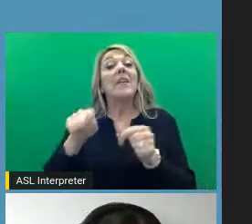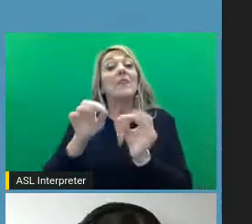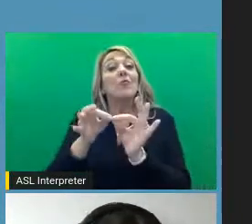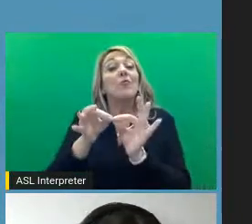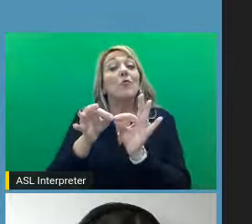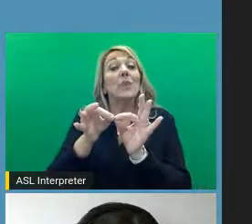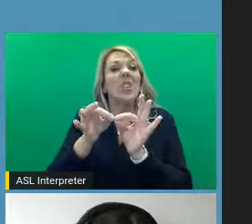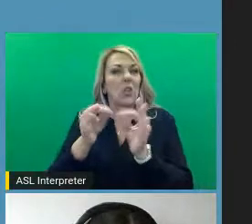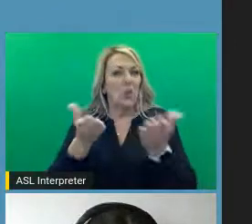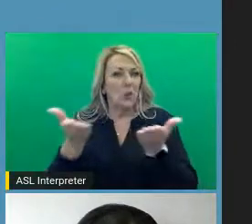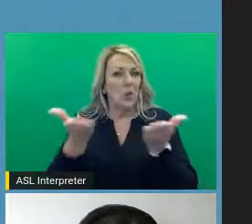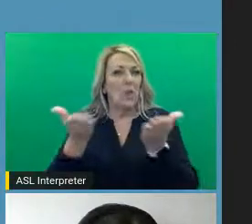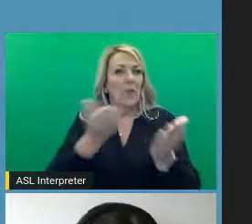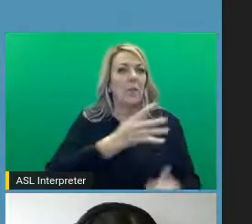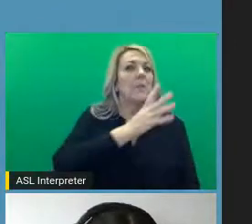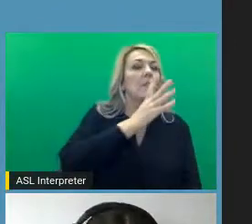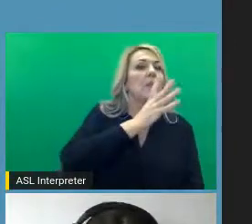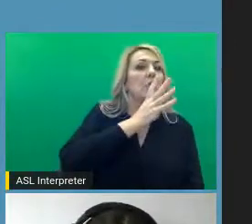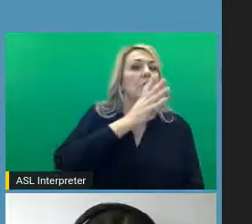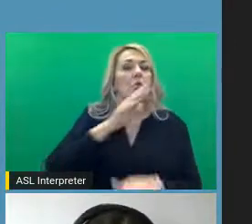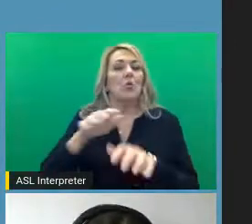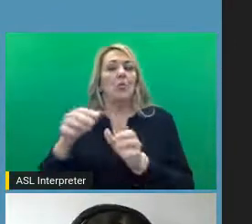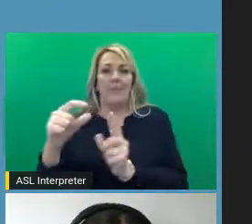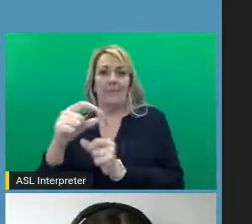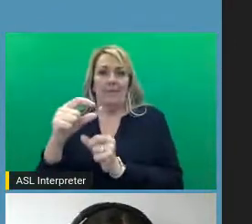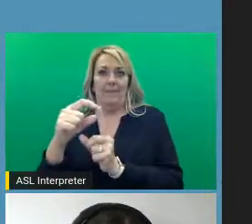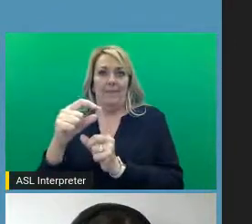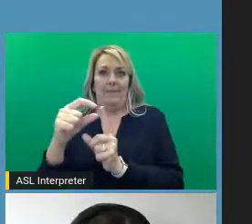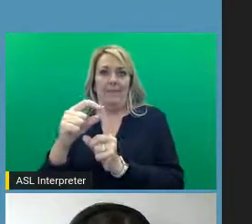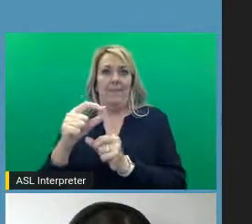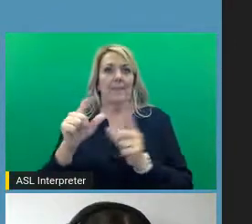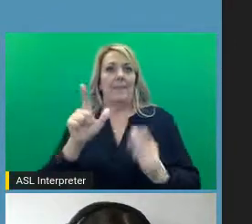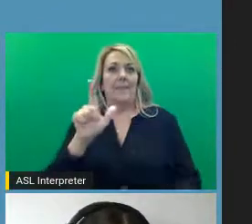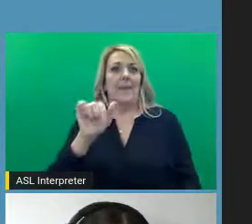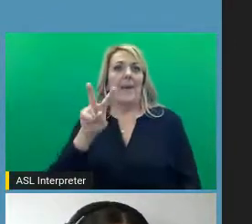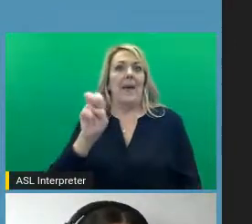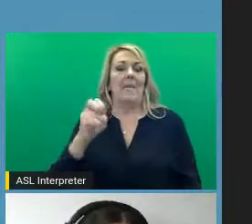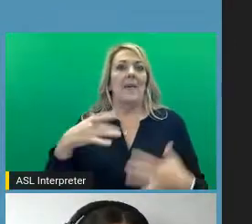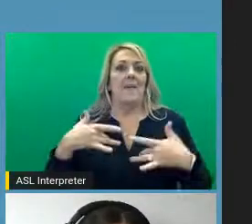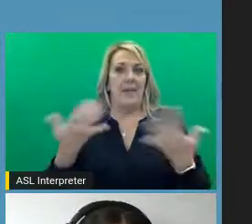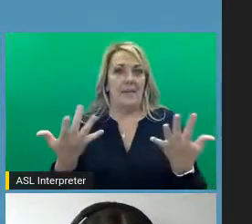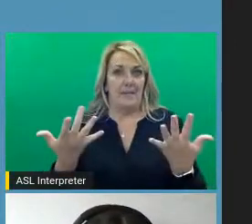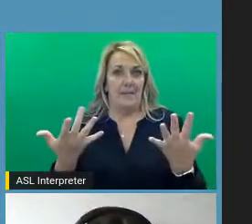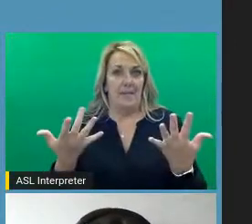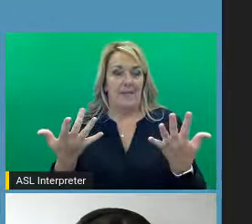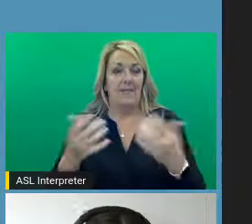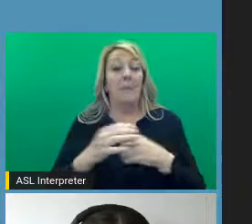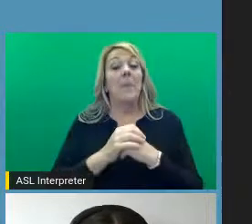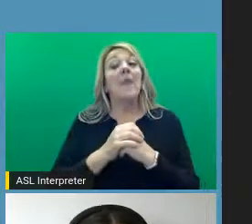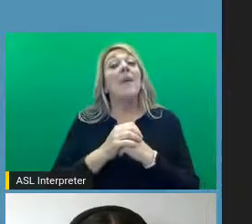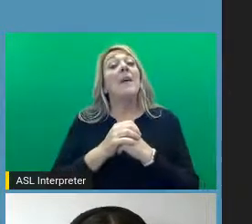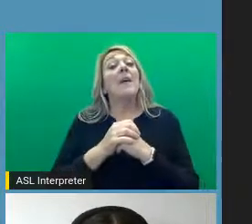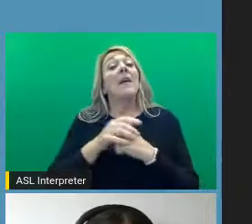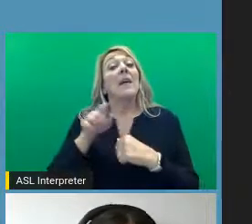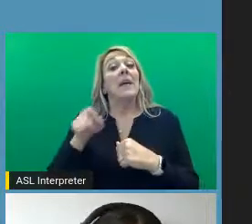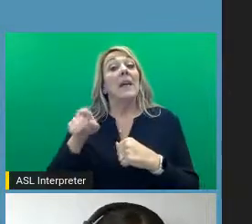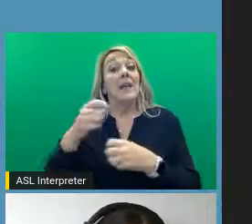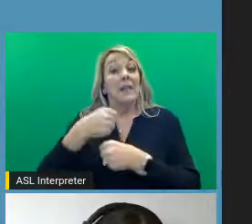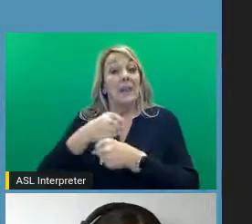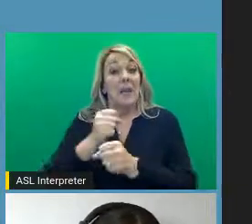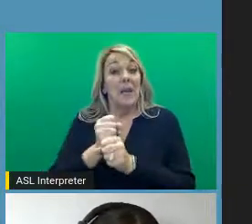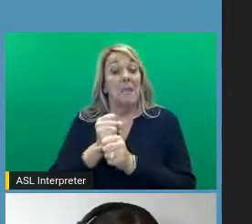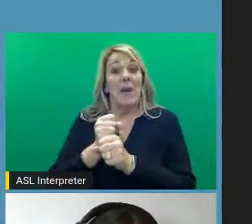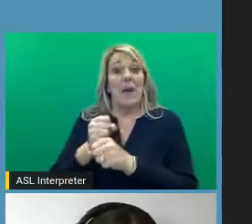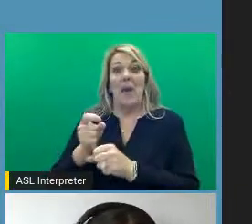for speech-to-text. It's the gold standard for speech-to-text live event captioning because it is created by a